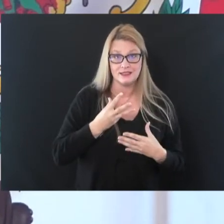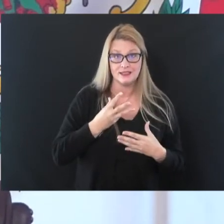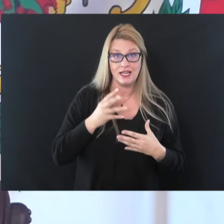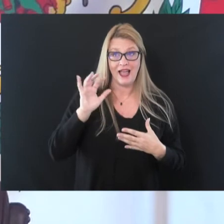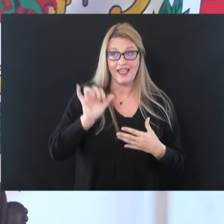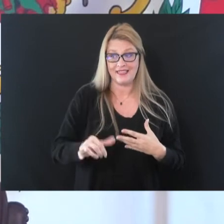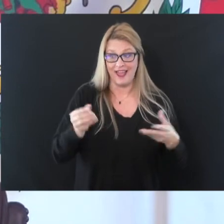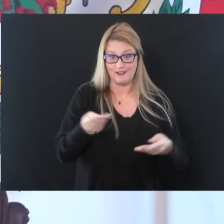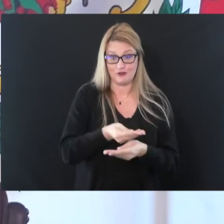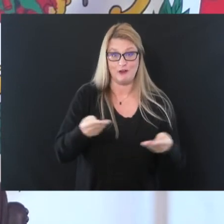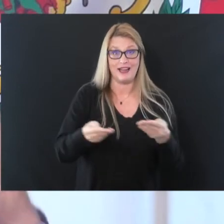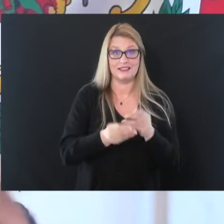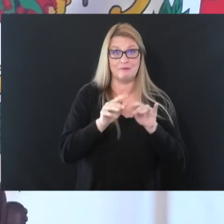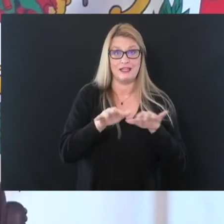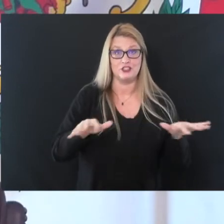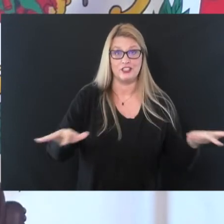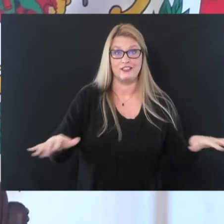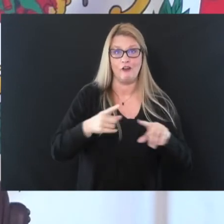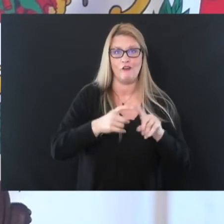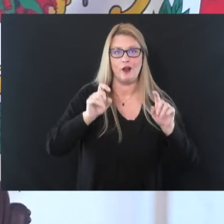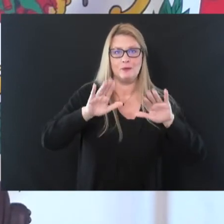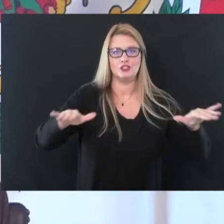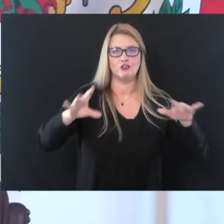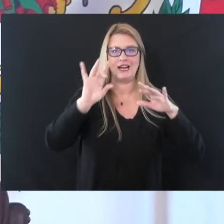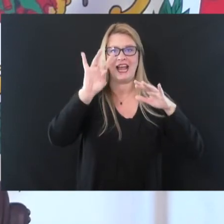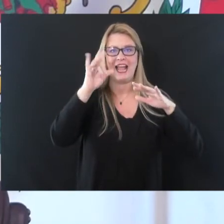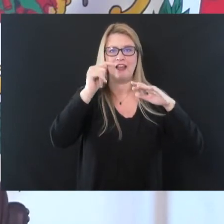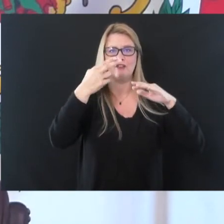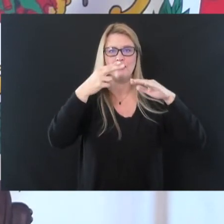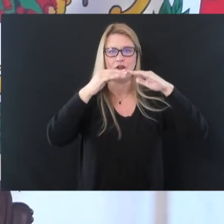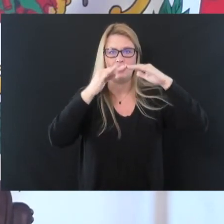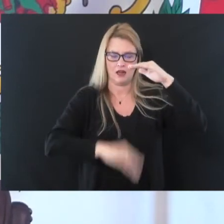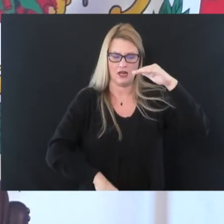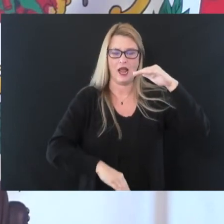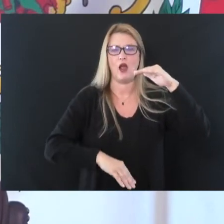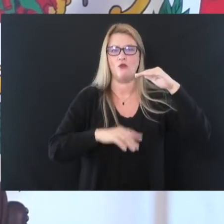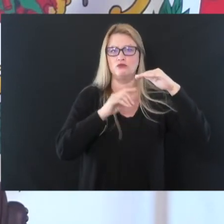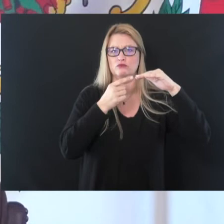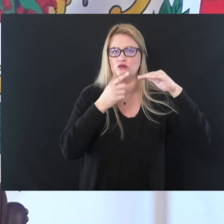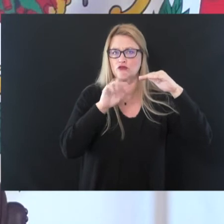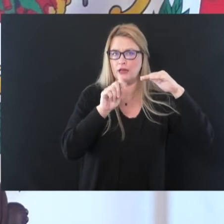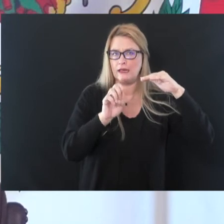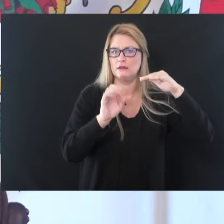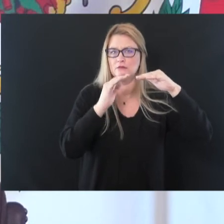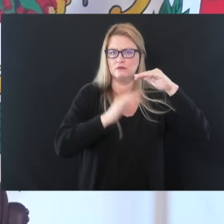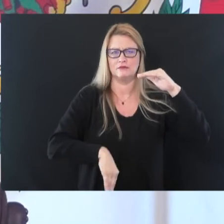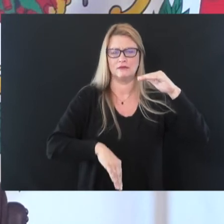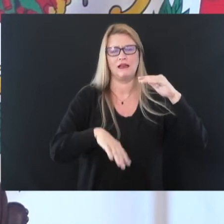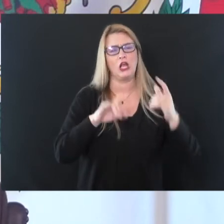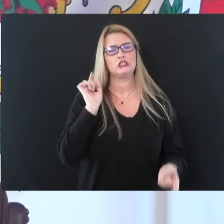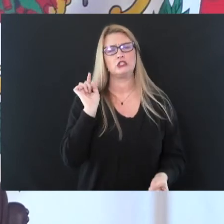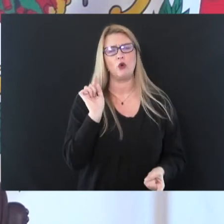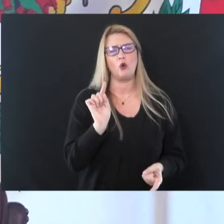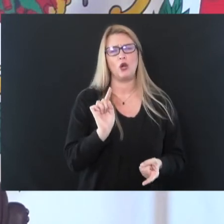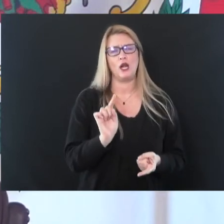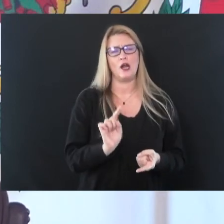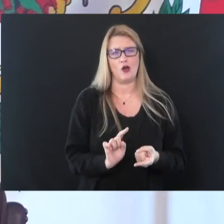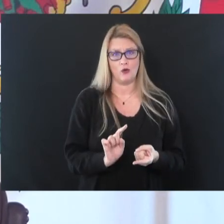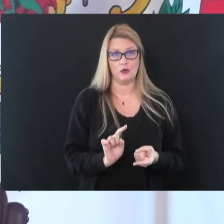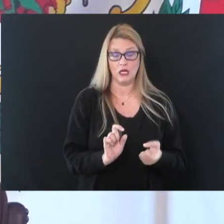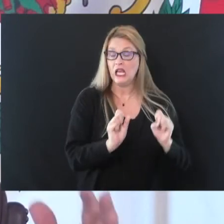transmitters of our children 8th grade and down is so unlikely. I mean, it